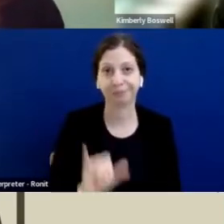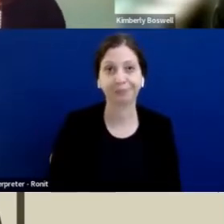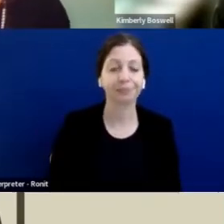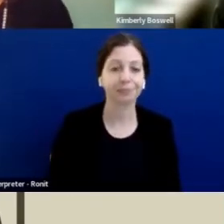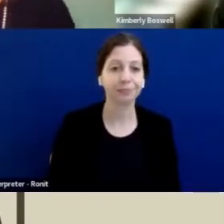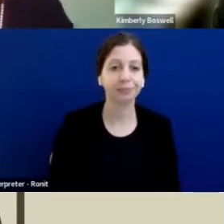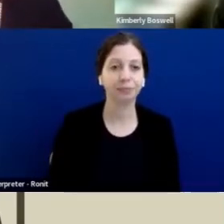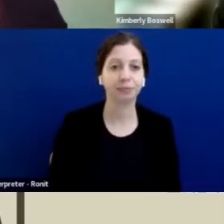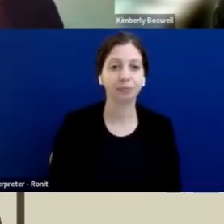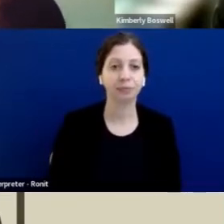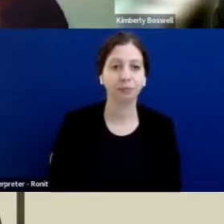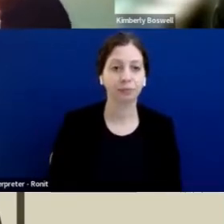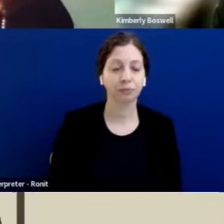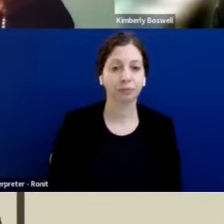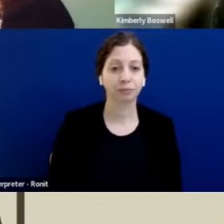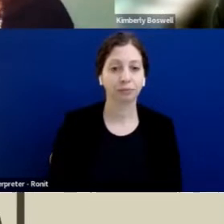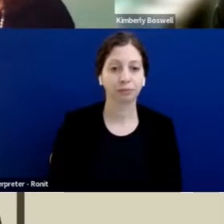slide.